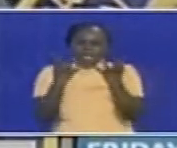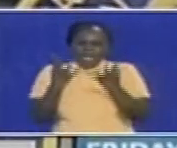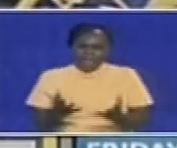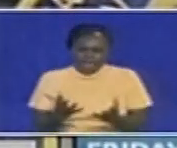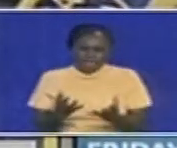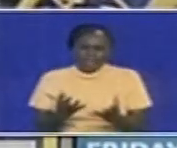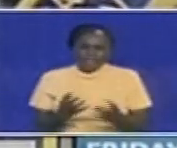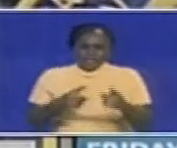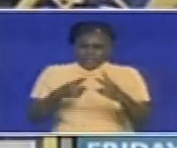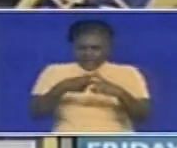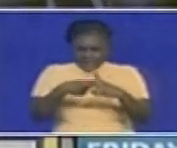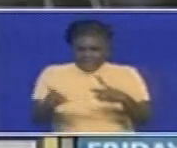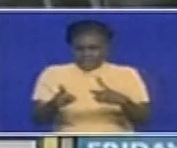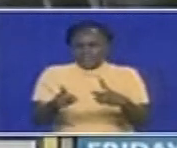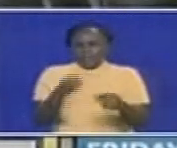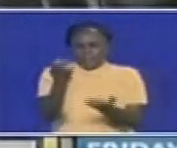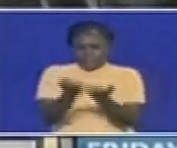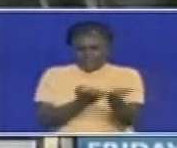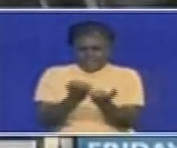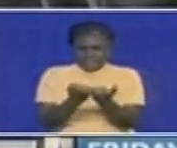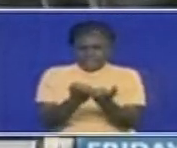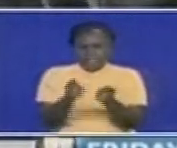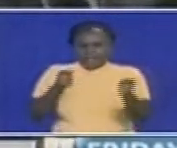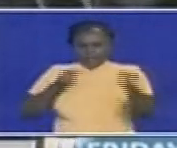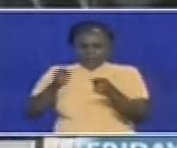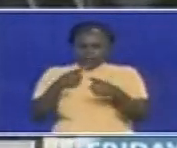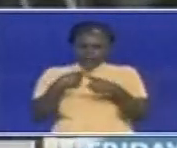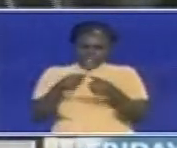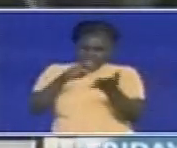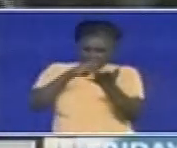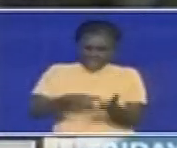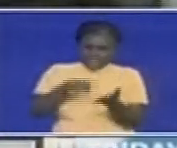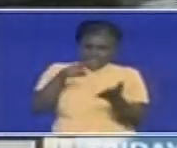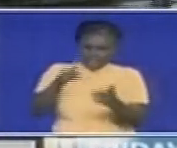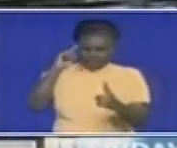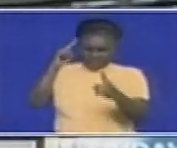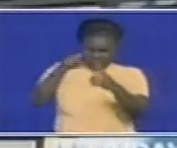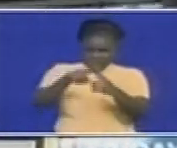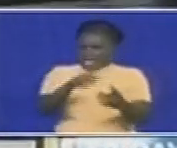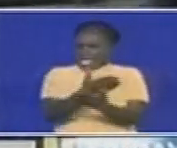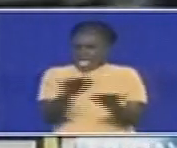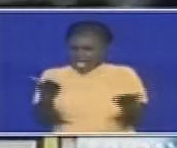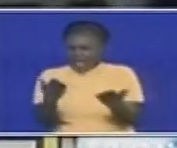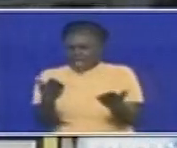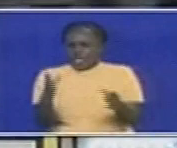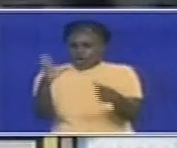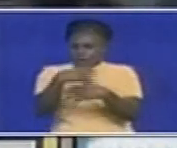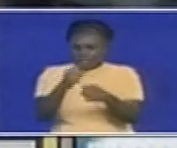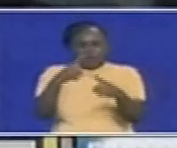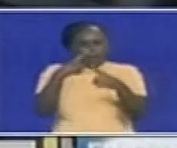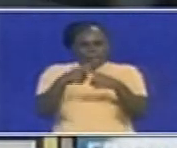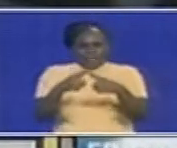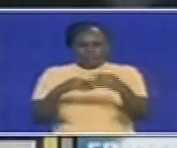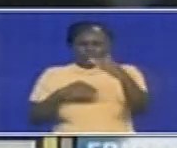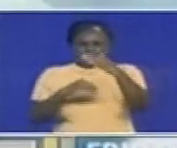in the rollout of infrastructure. The regulator, however, insists that this move is not targeted at any particular player, but for optimization